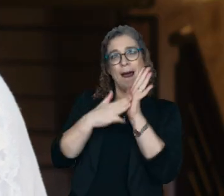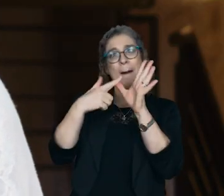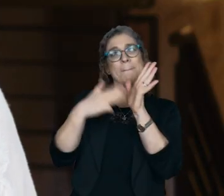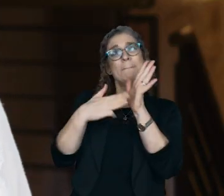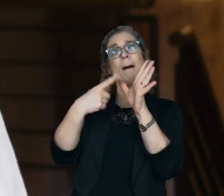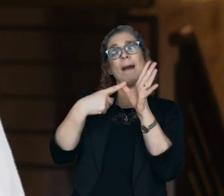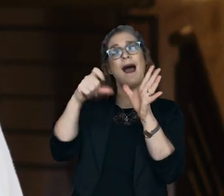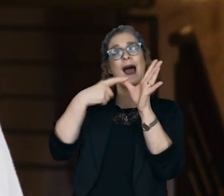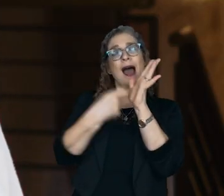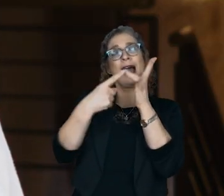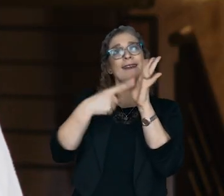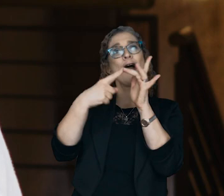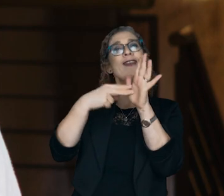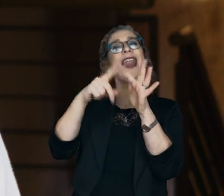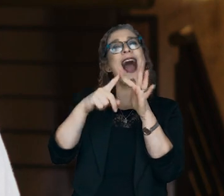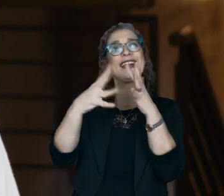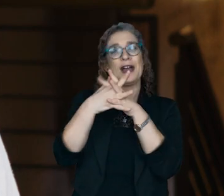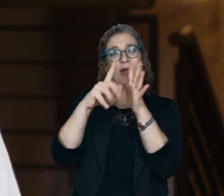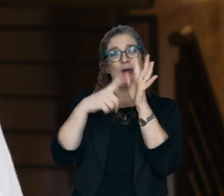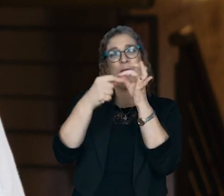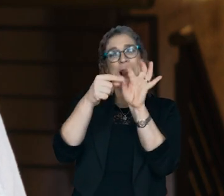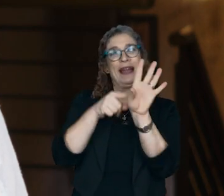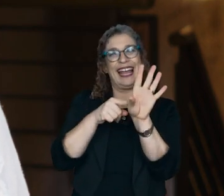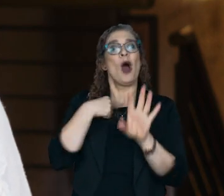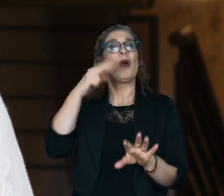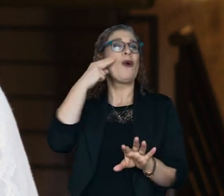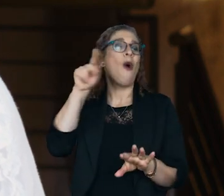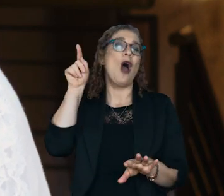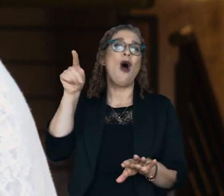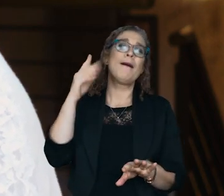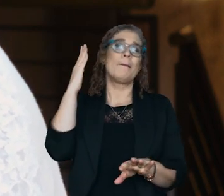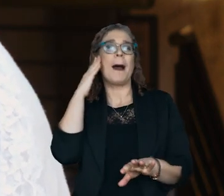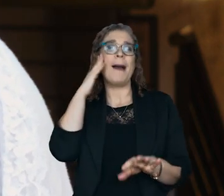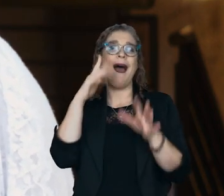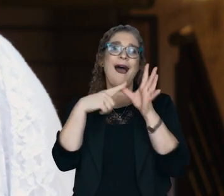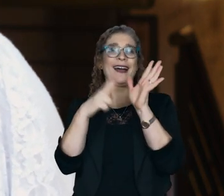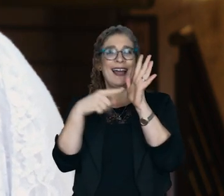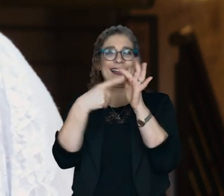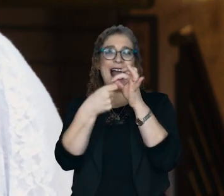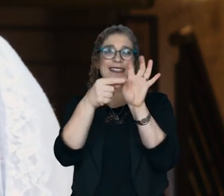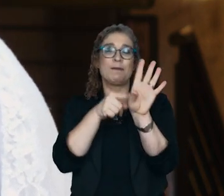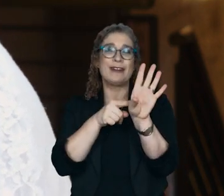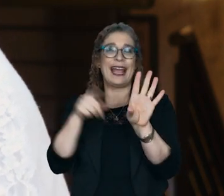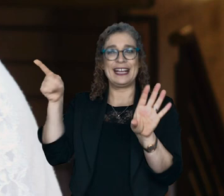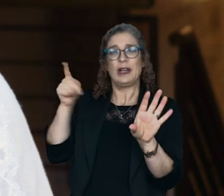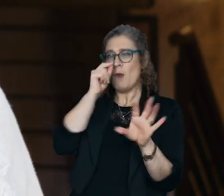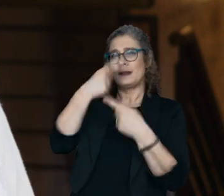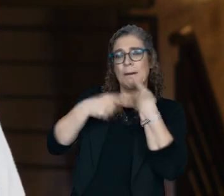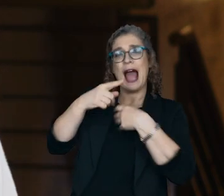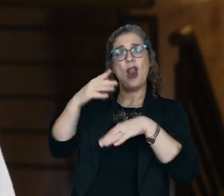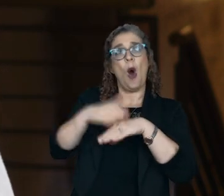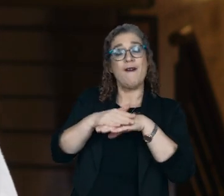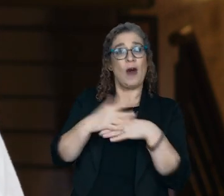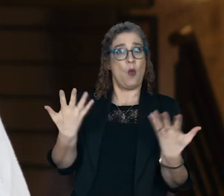Welby, often referred to as Mama Canterbury, to share with us the origin of women on the front